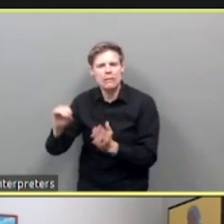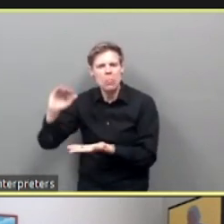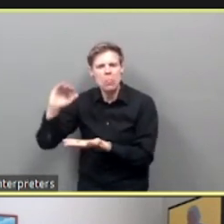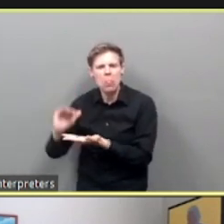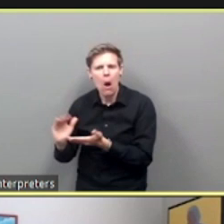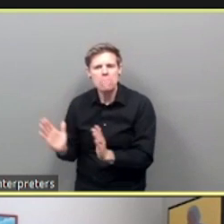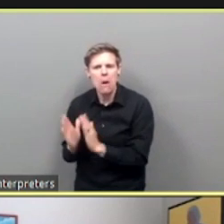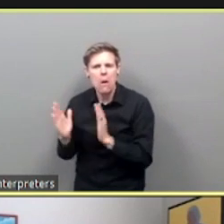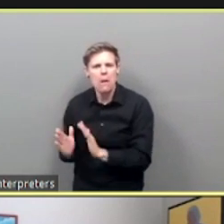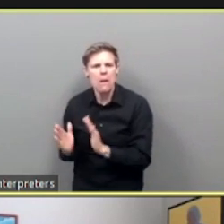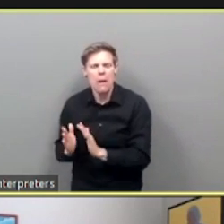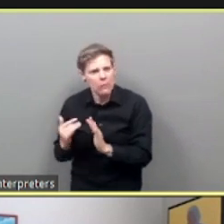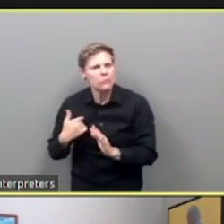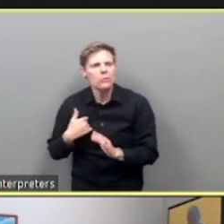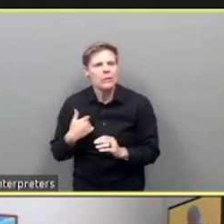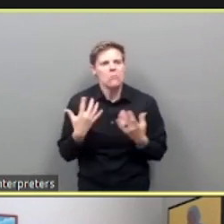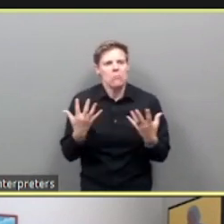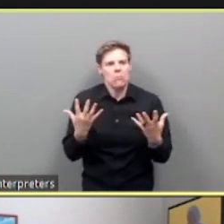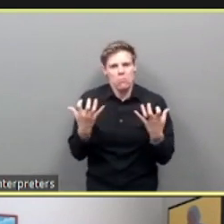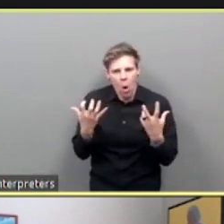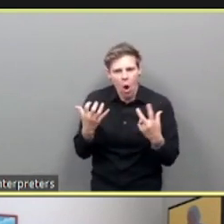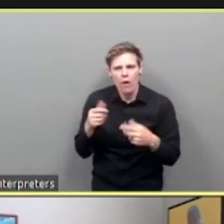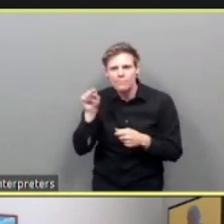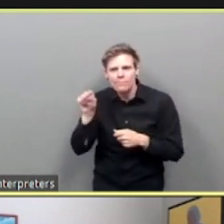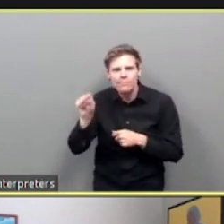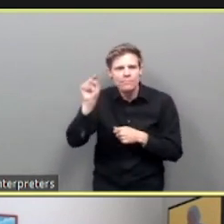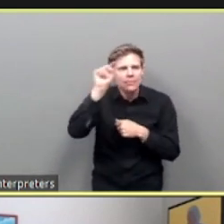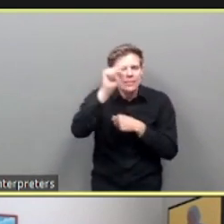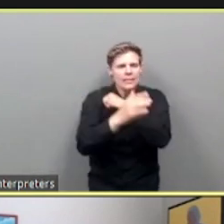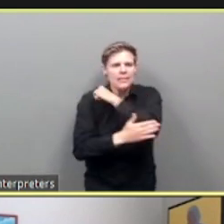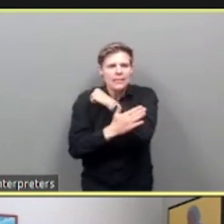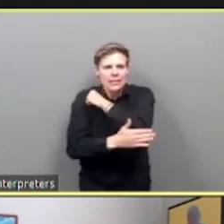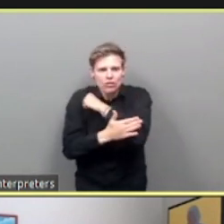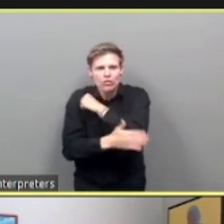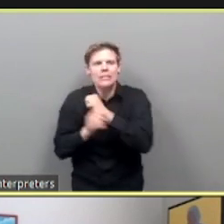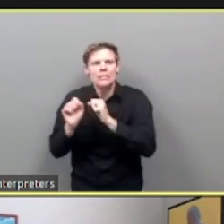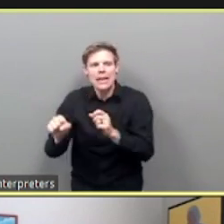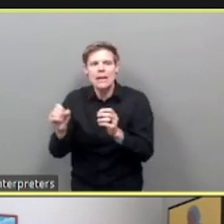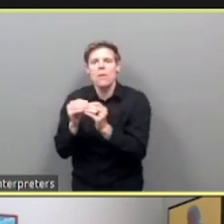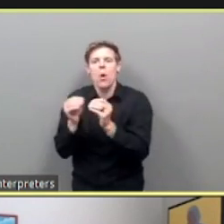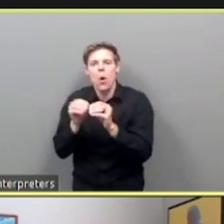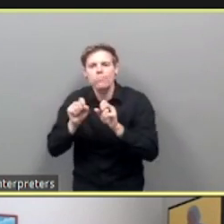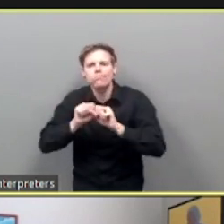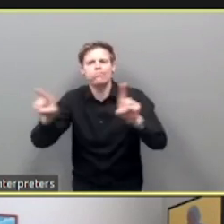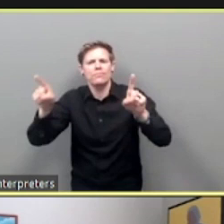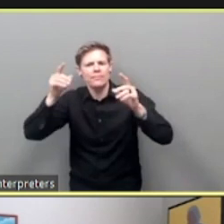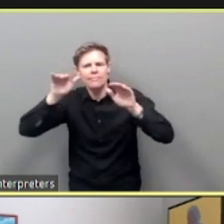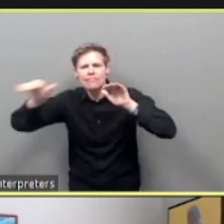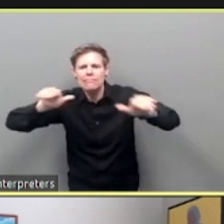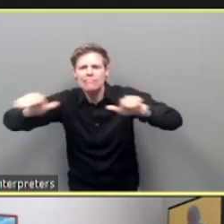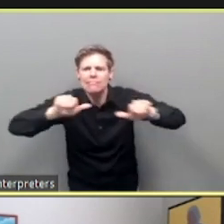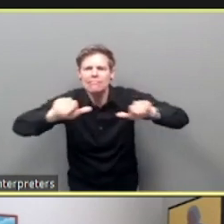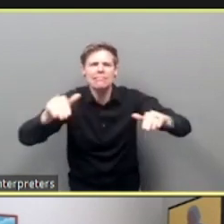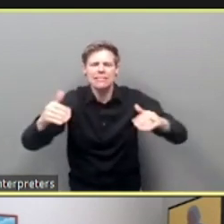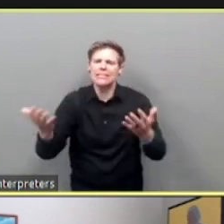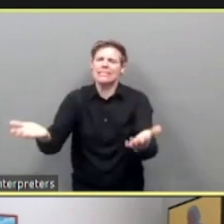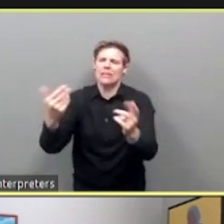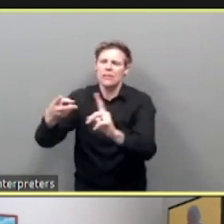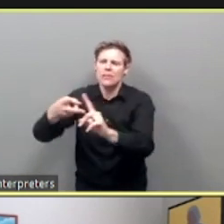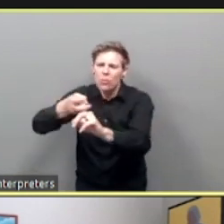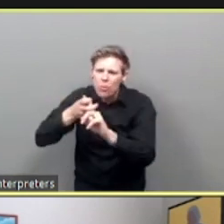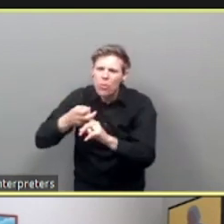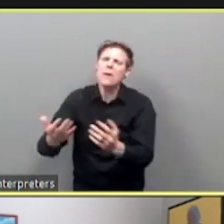this data to be available to communities so communities can put on events in the locations that are most